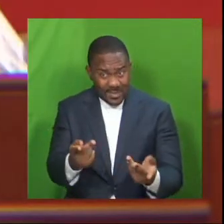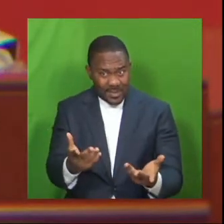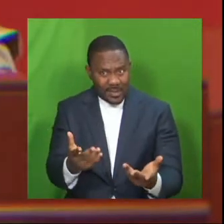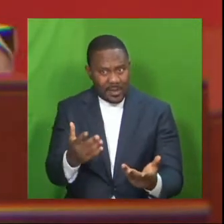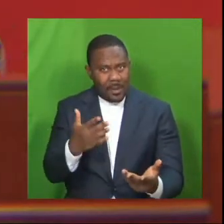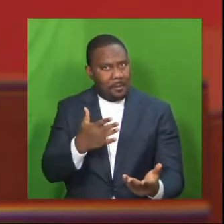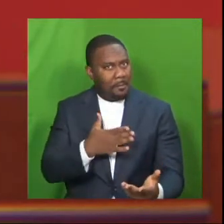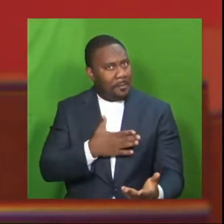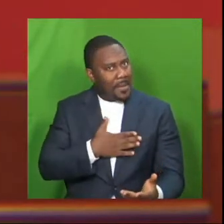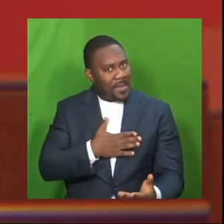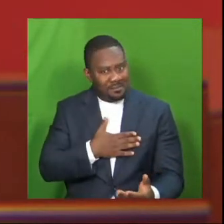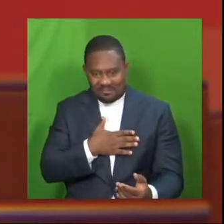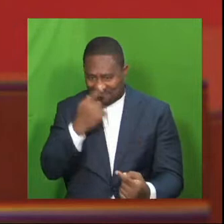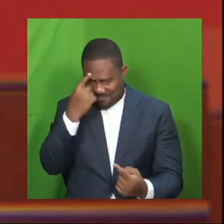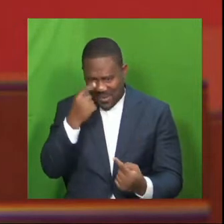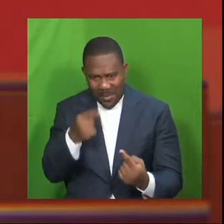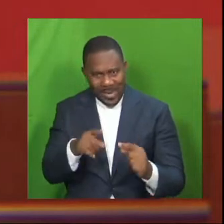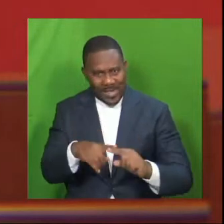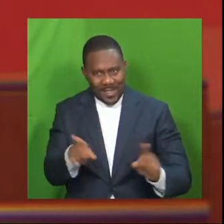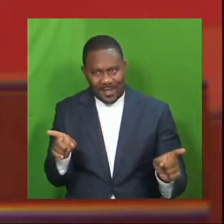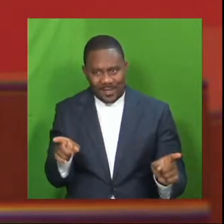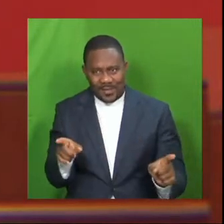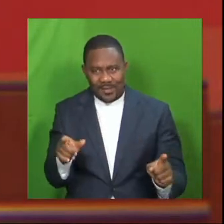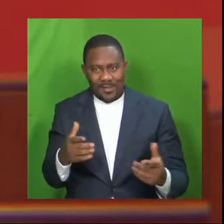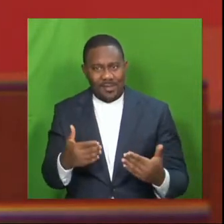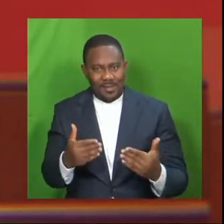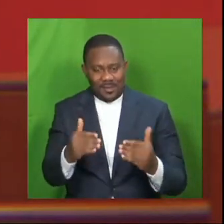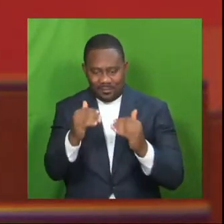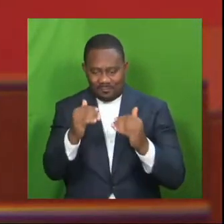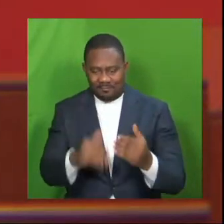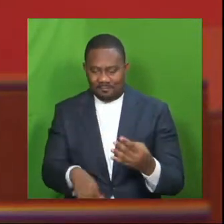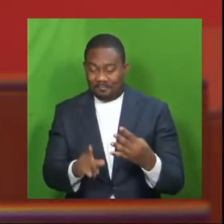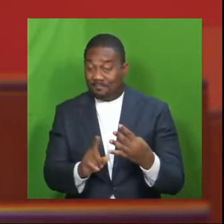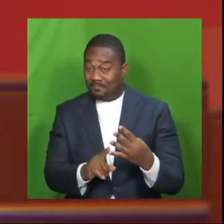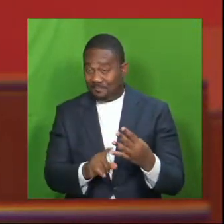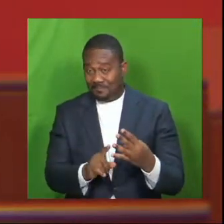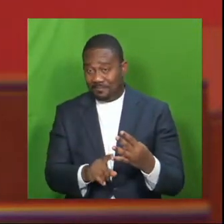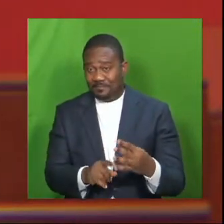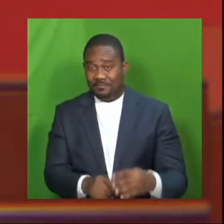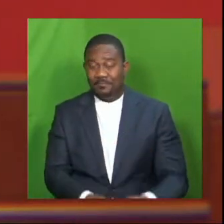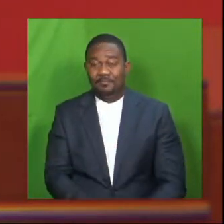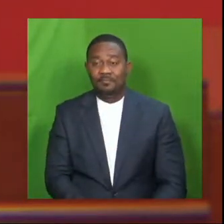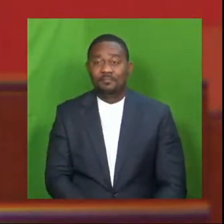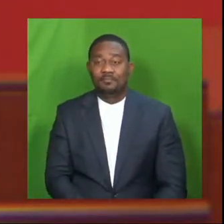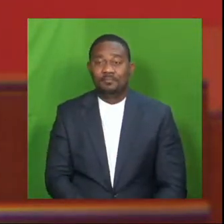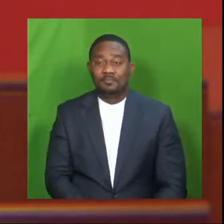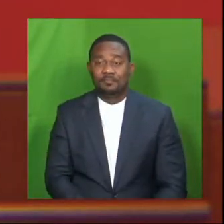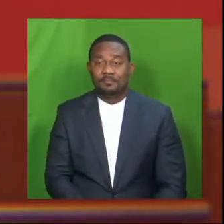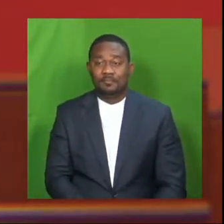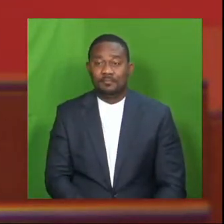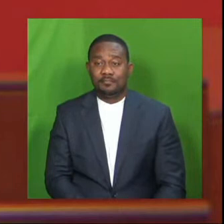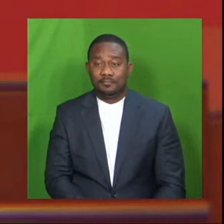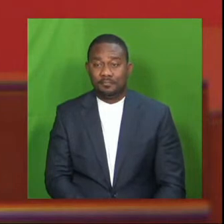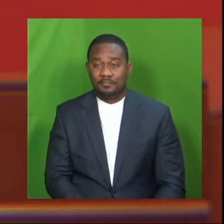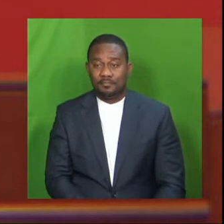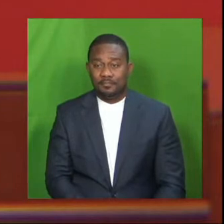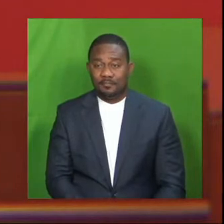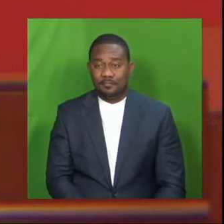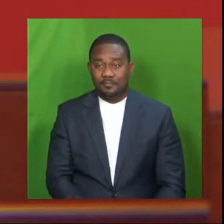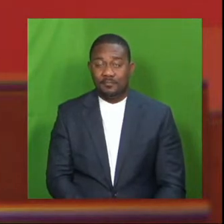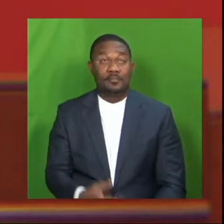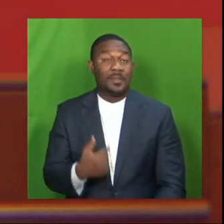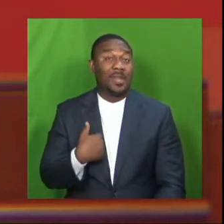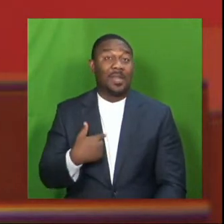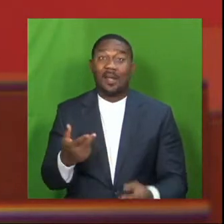differ. And I'll proceed to item 4. I was just being gracious by